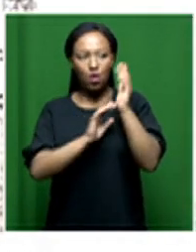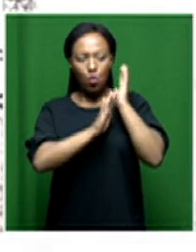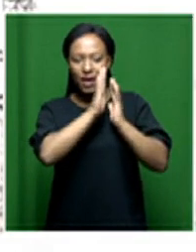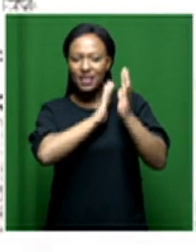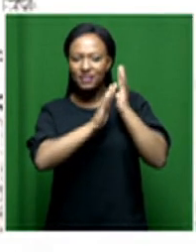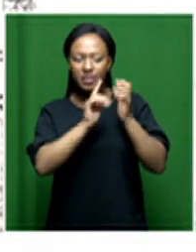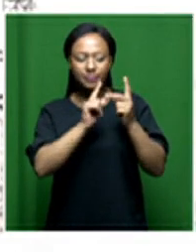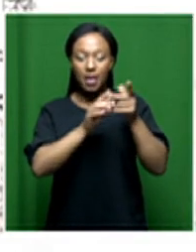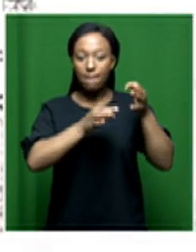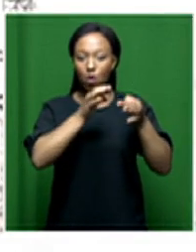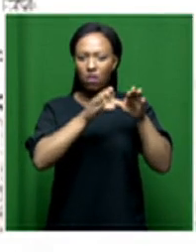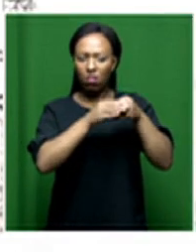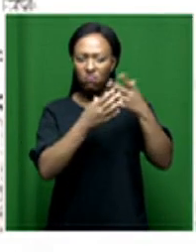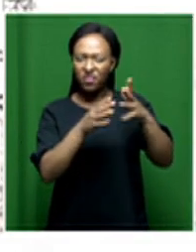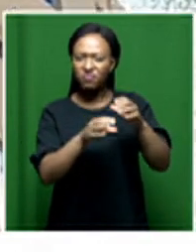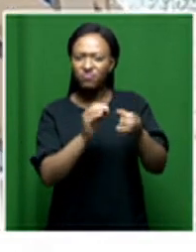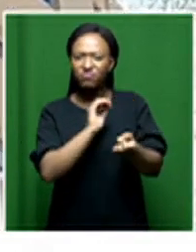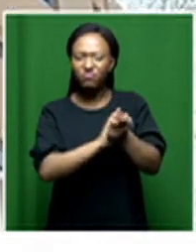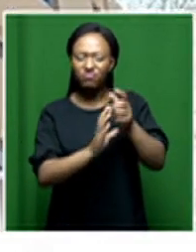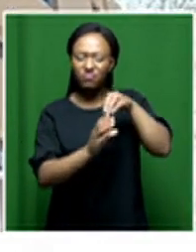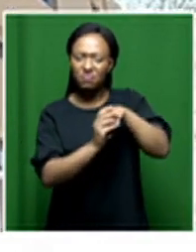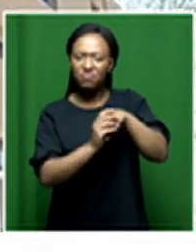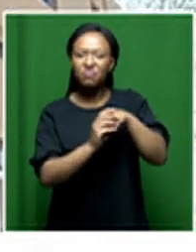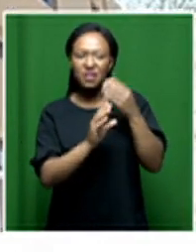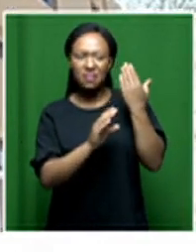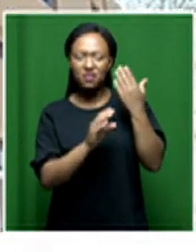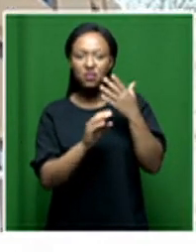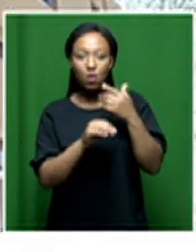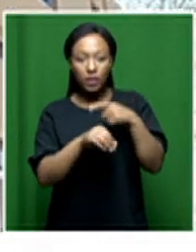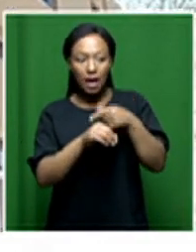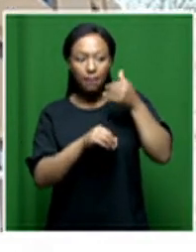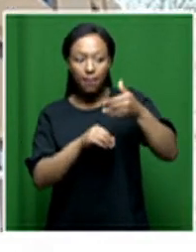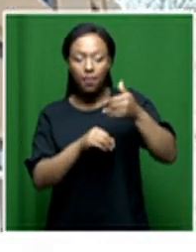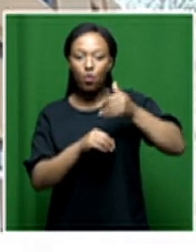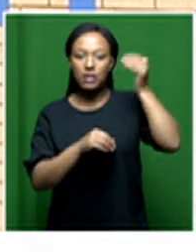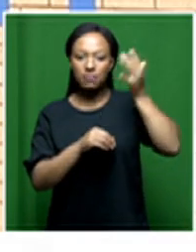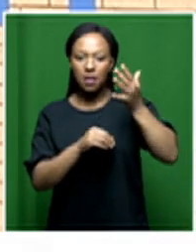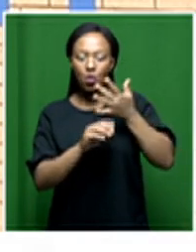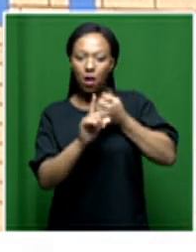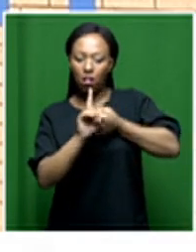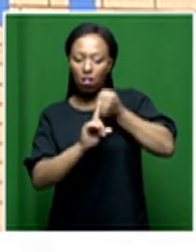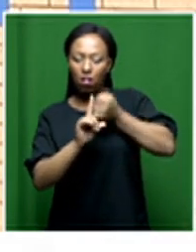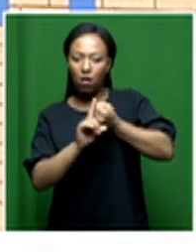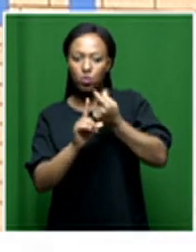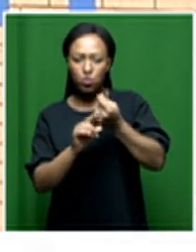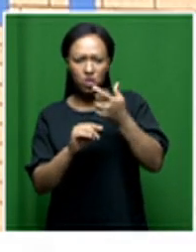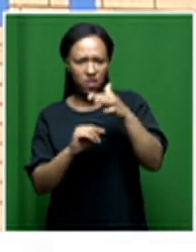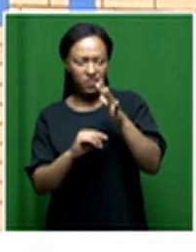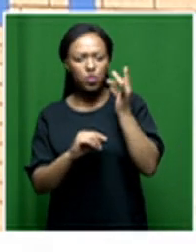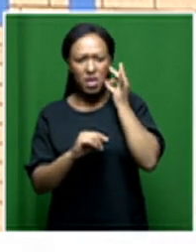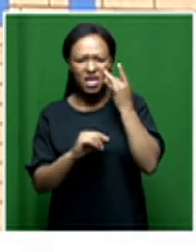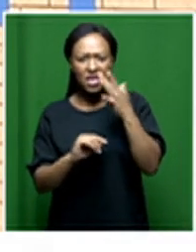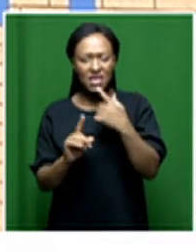the politics of things that have happened in the past. And each time he speaks, he gives an extra little push. So you will have heard him saying